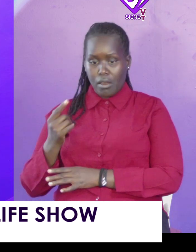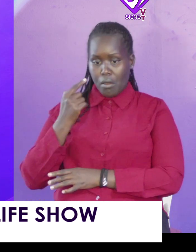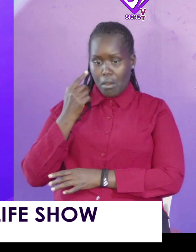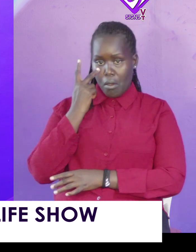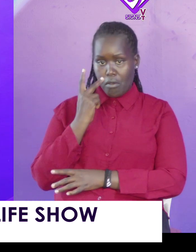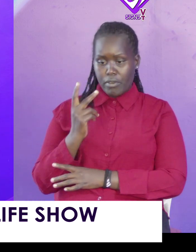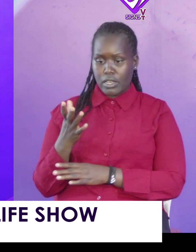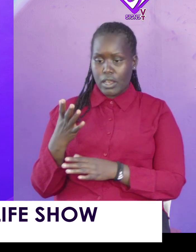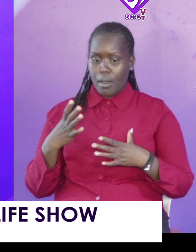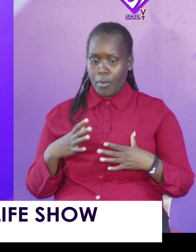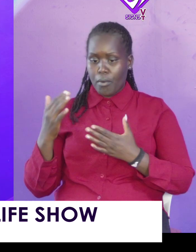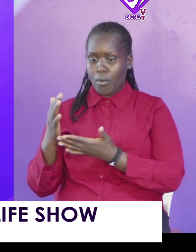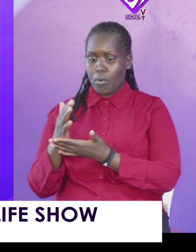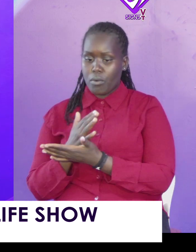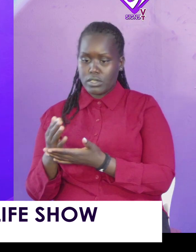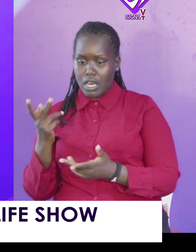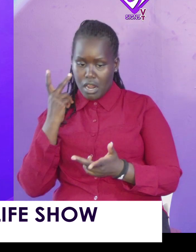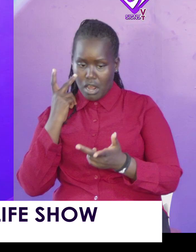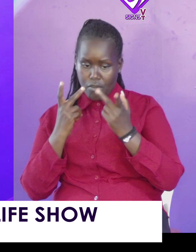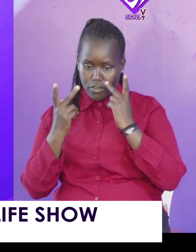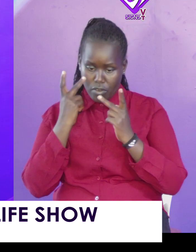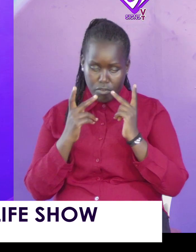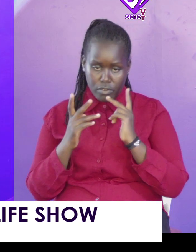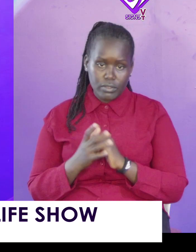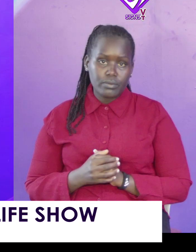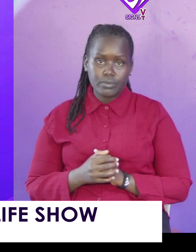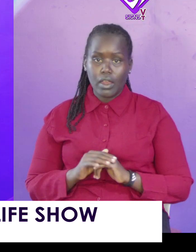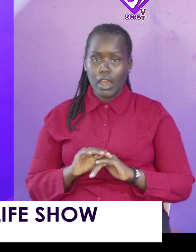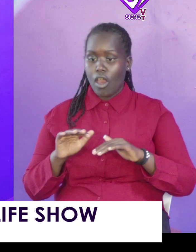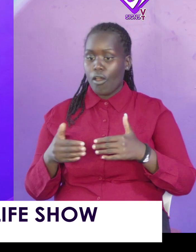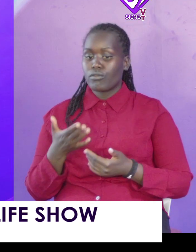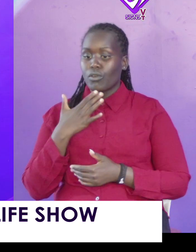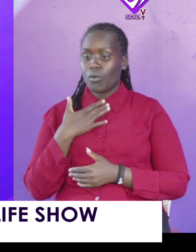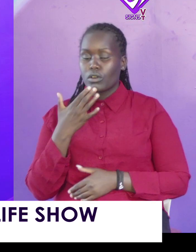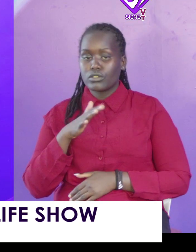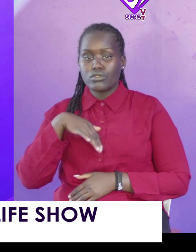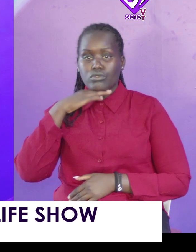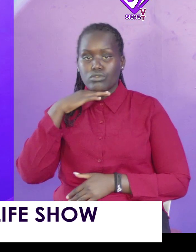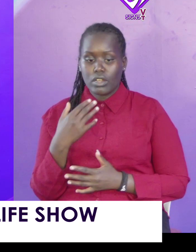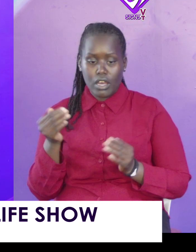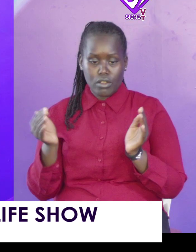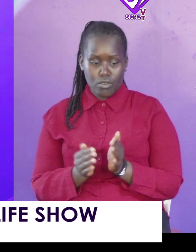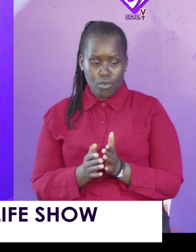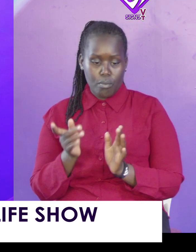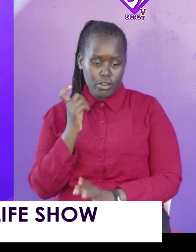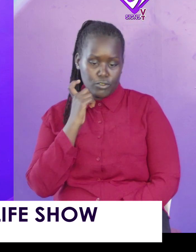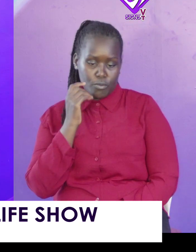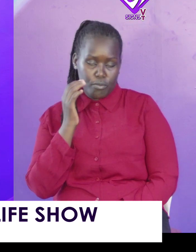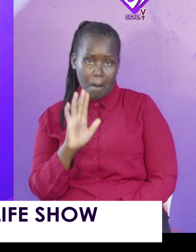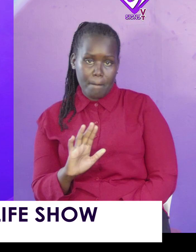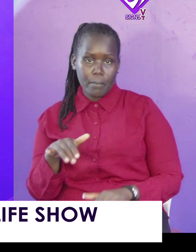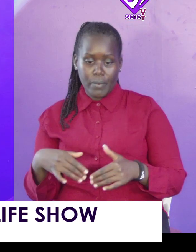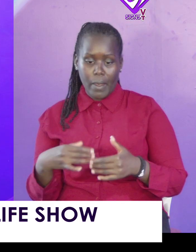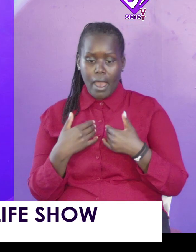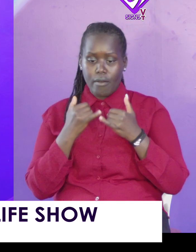visualizing. People that are sharing visions. Come on. How do you want to die and you've not opened a shop? You've not opened a